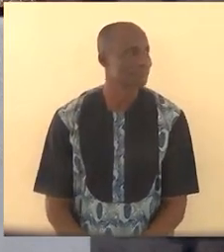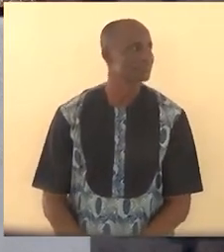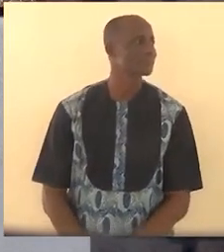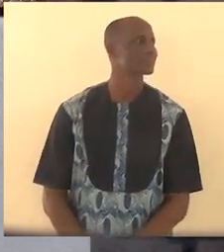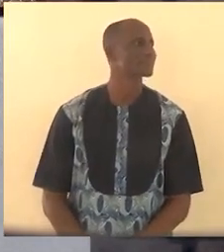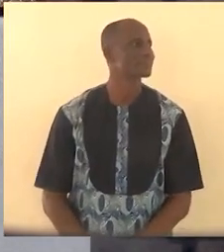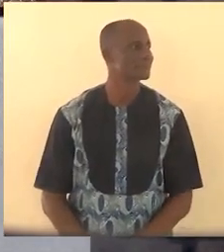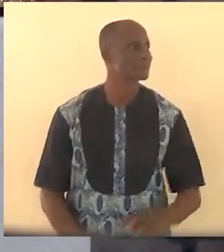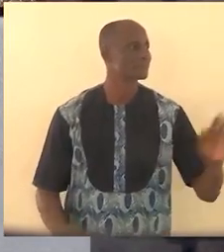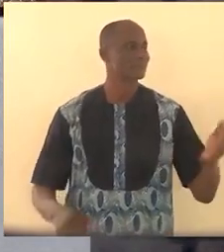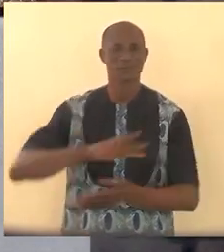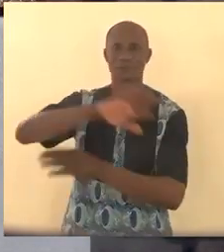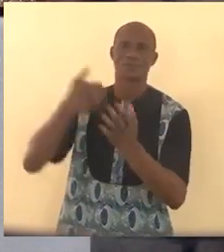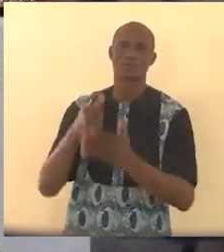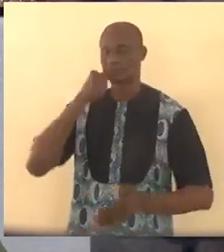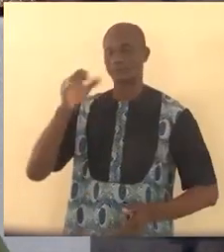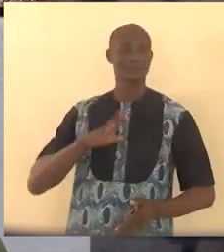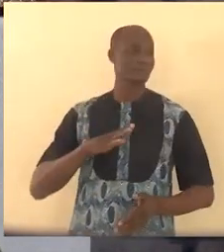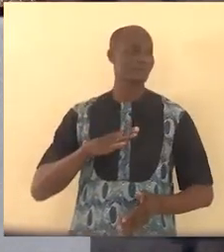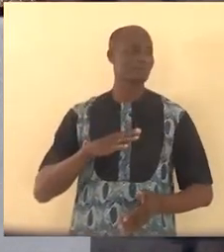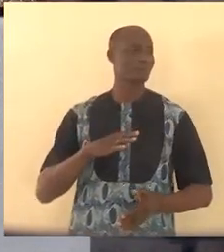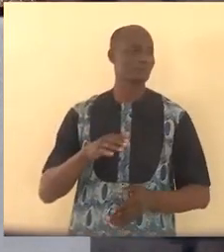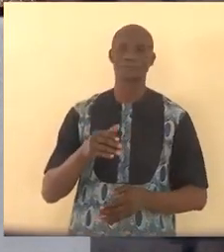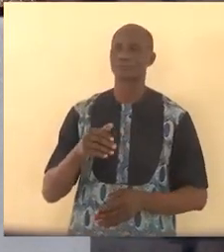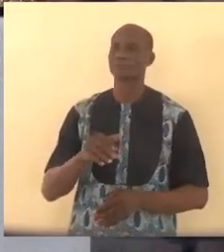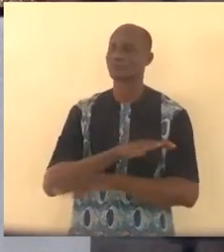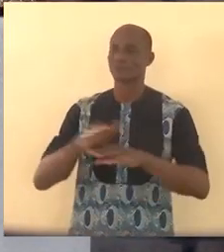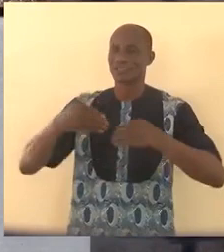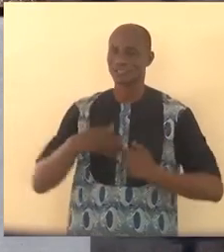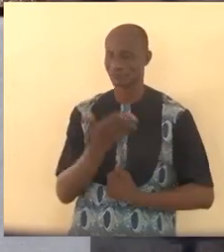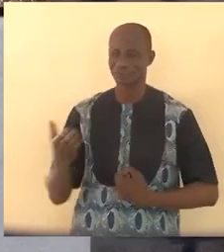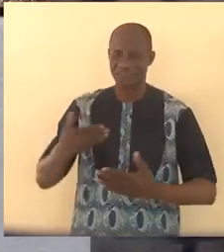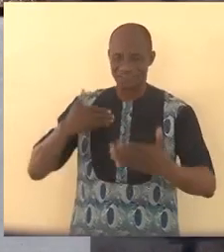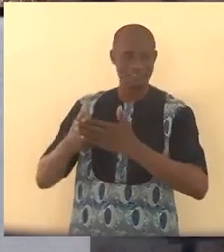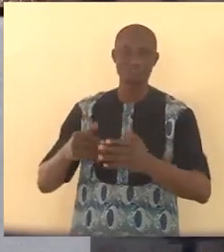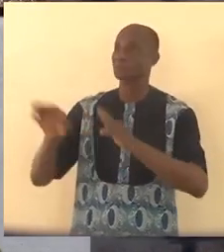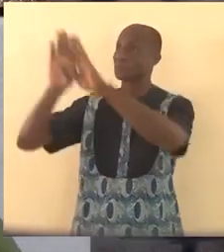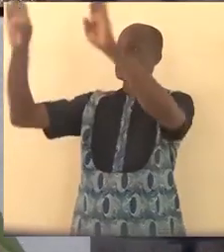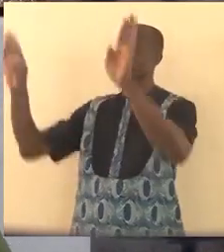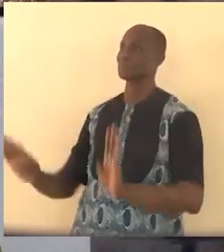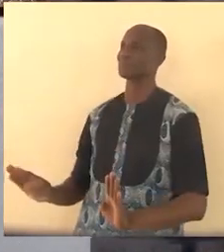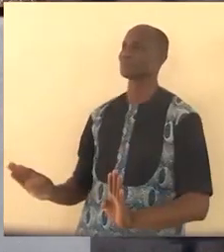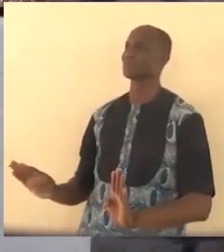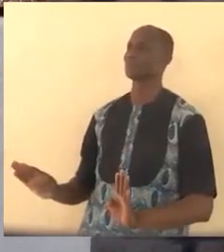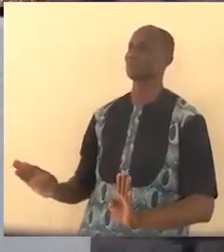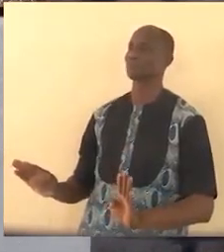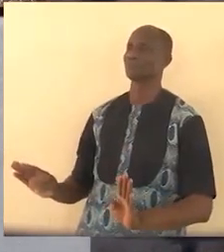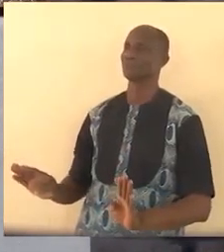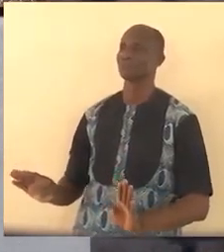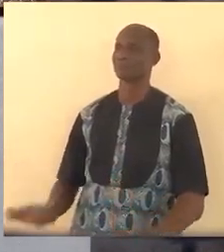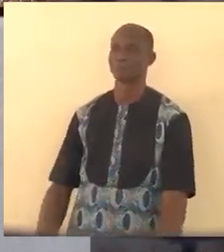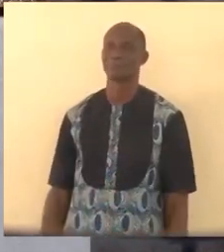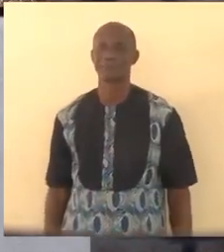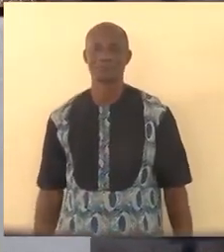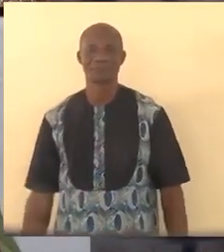All these ladies that are making yanga here, none of them has anything near the shoes that I'm seeing. Okay,